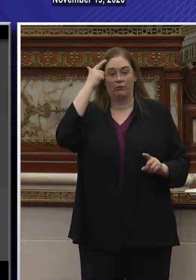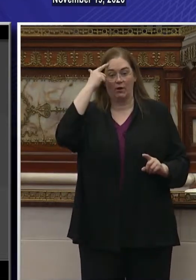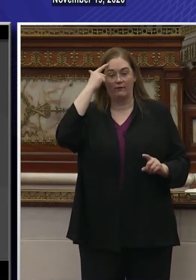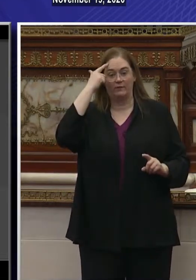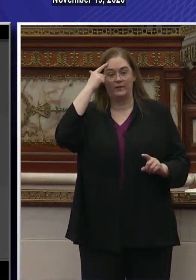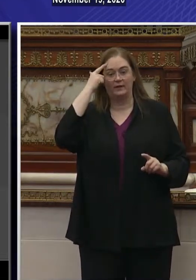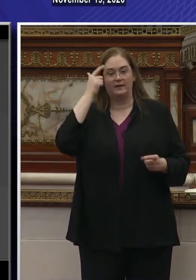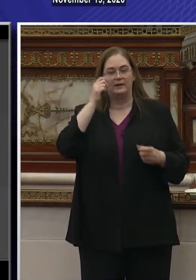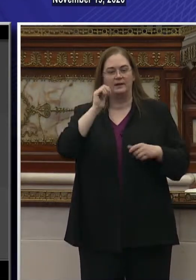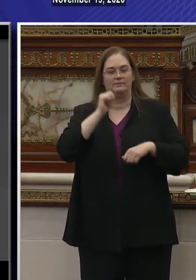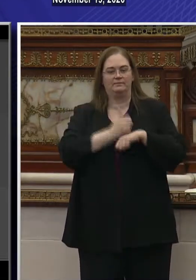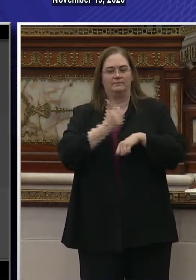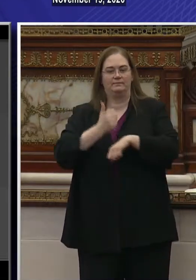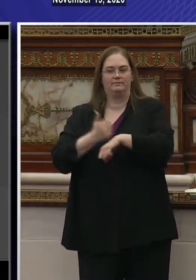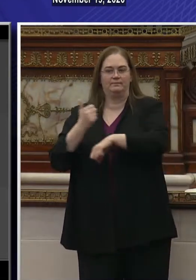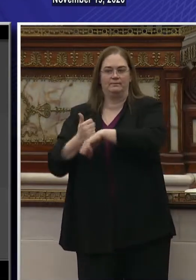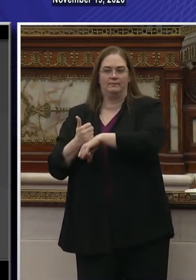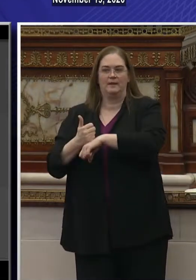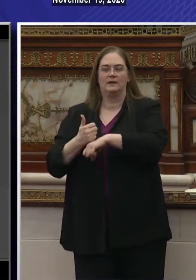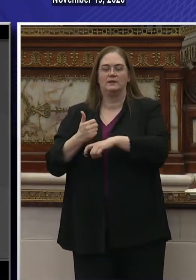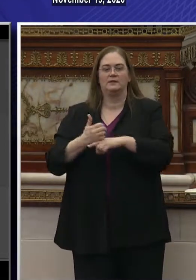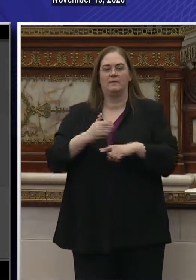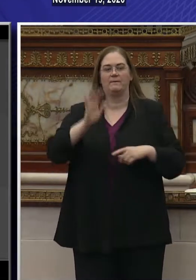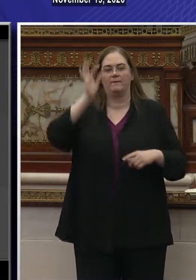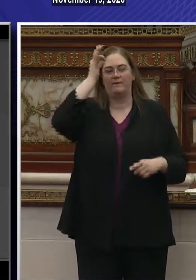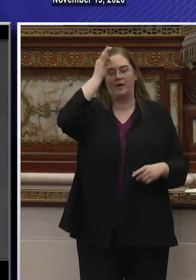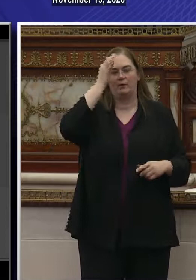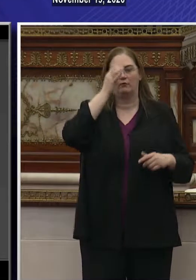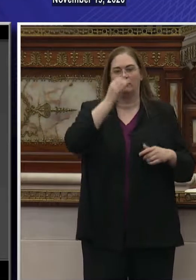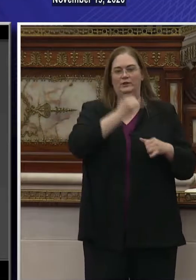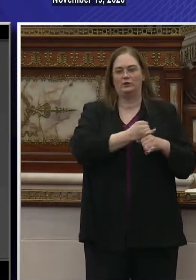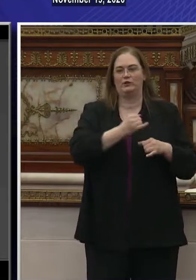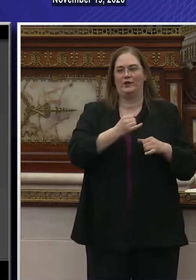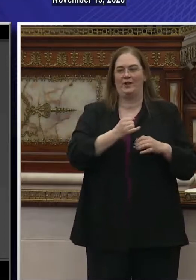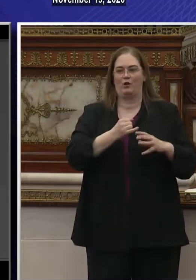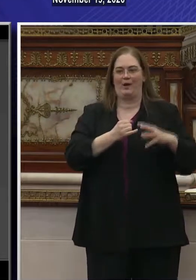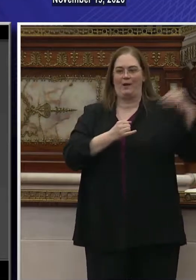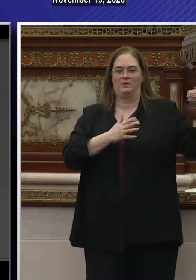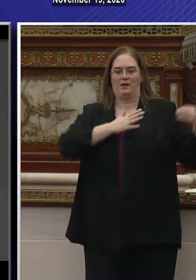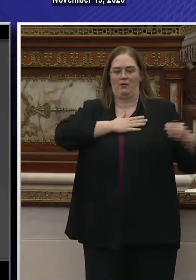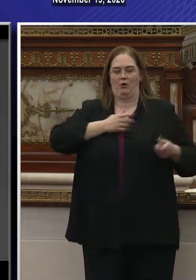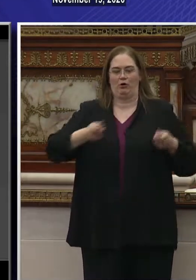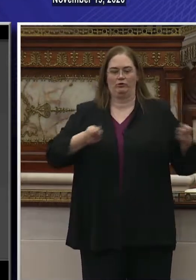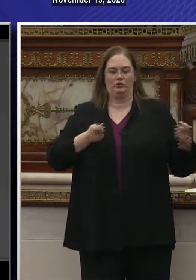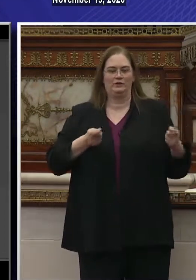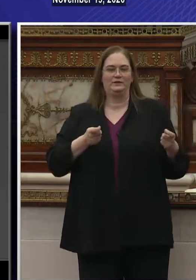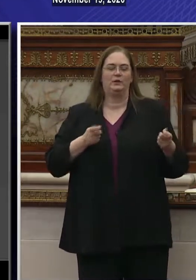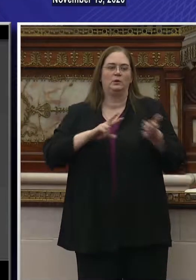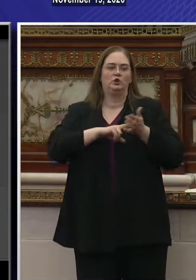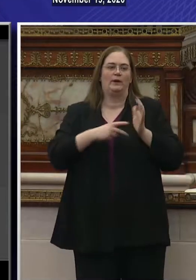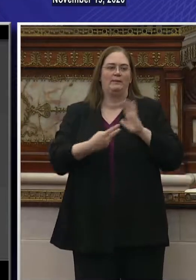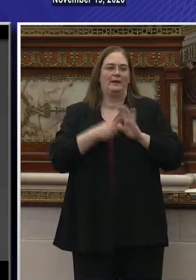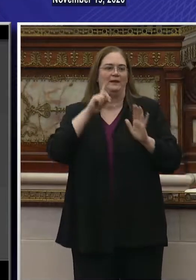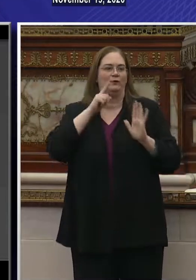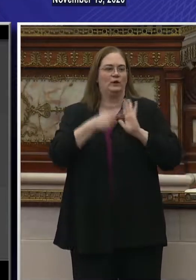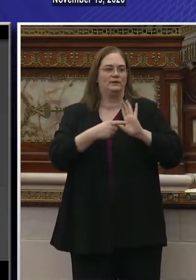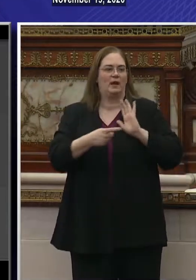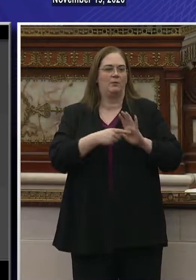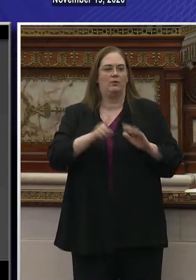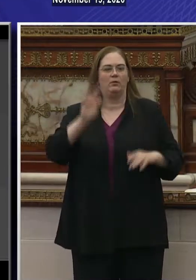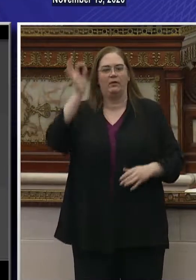some arrangements for federal institutions that are outside of our jurisdiction, which I mean, for example, the